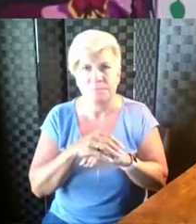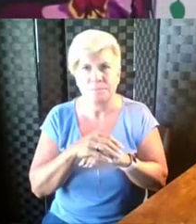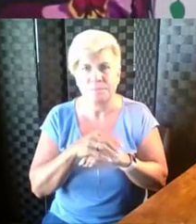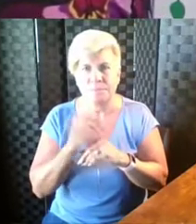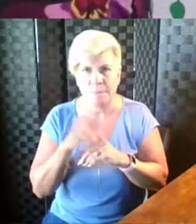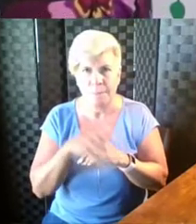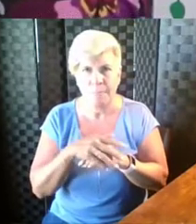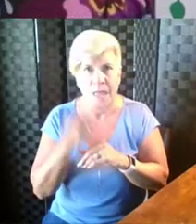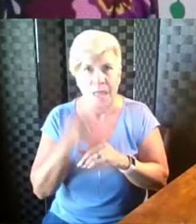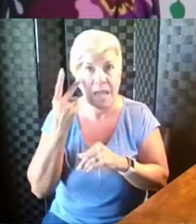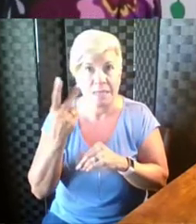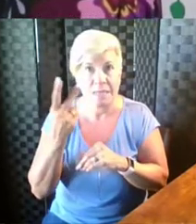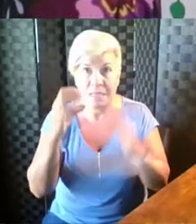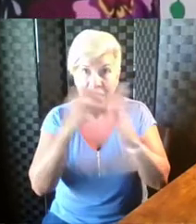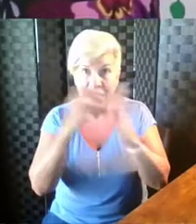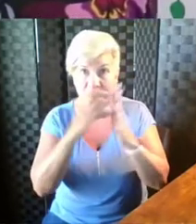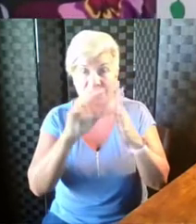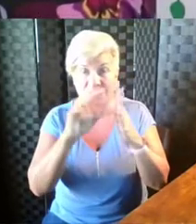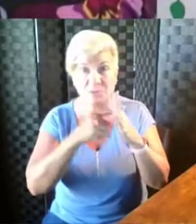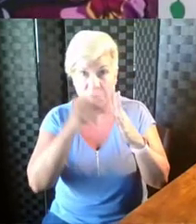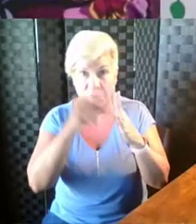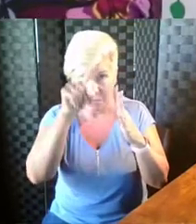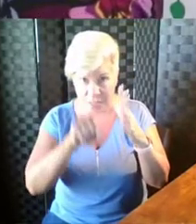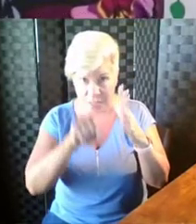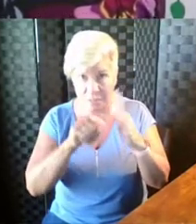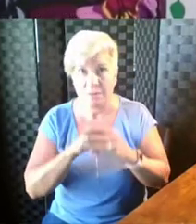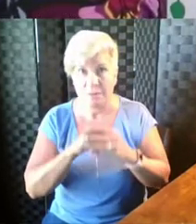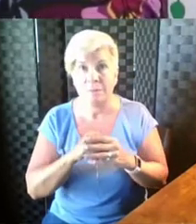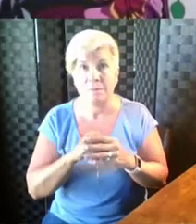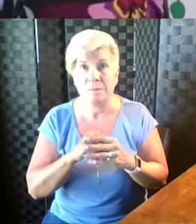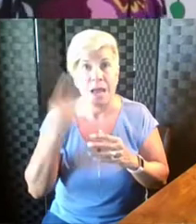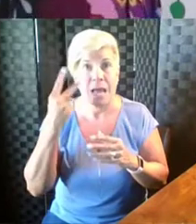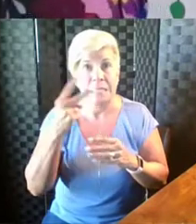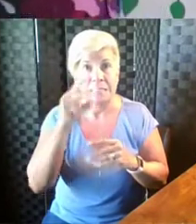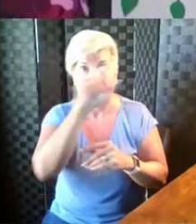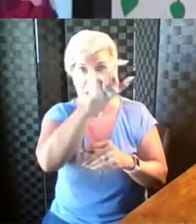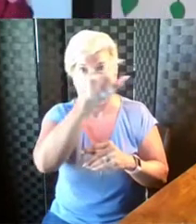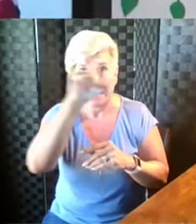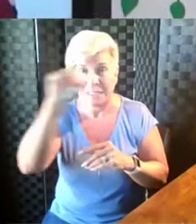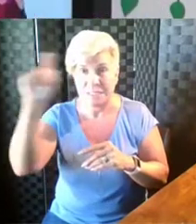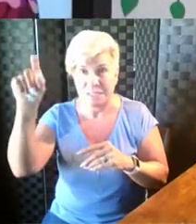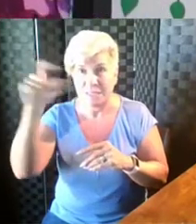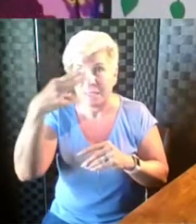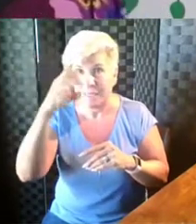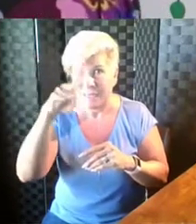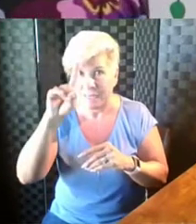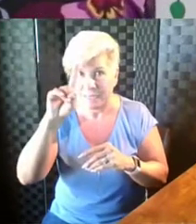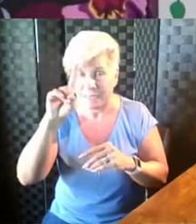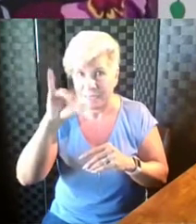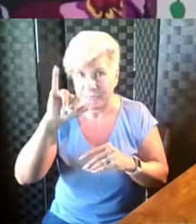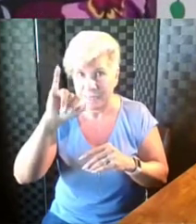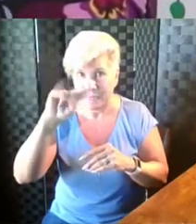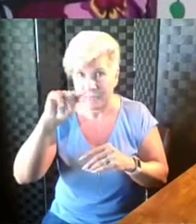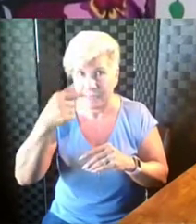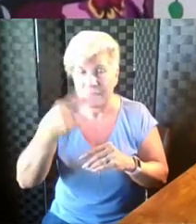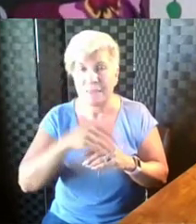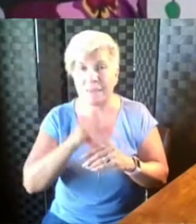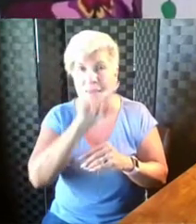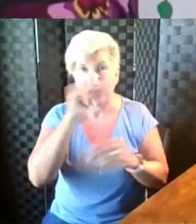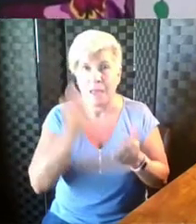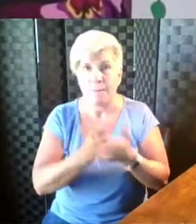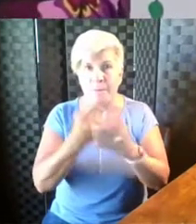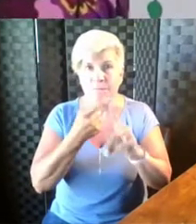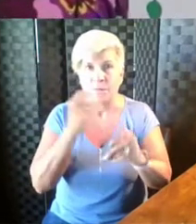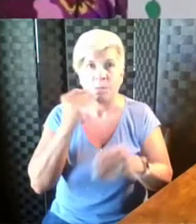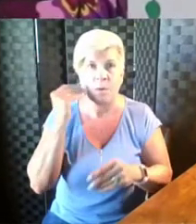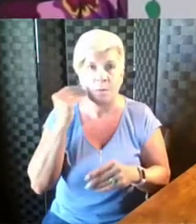All right, so I can see that the article starts. I see a section heading, helping from home. I